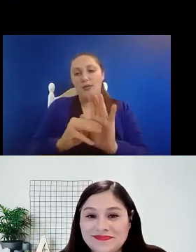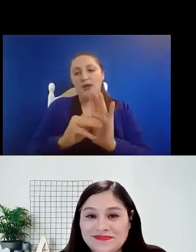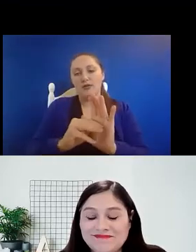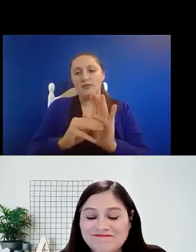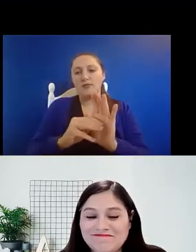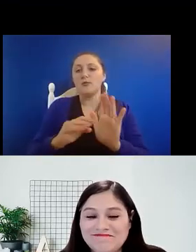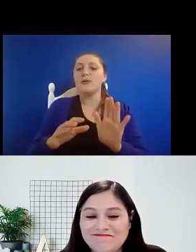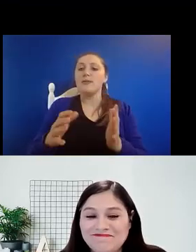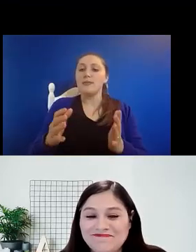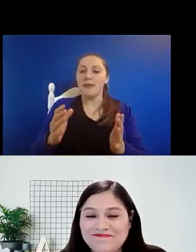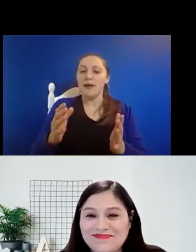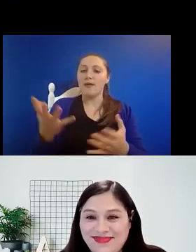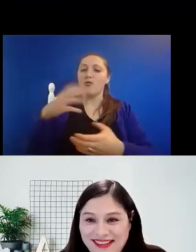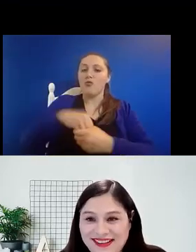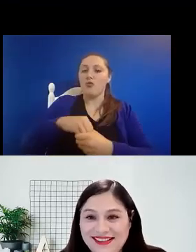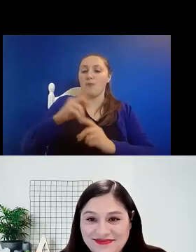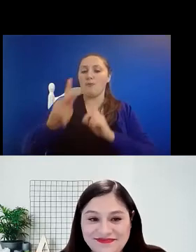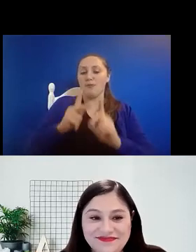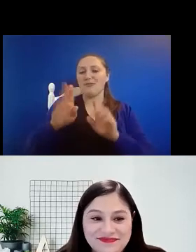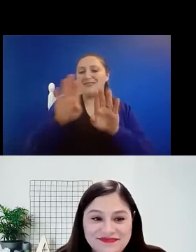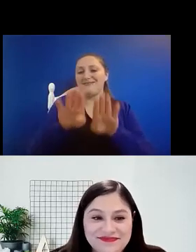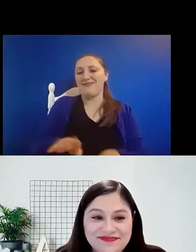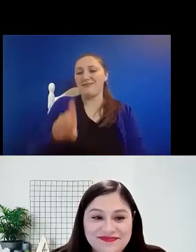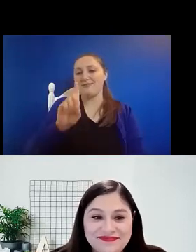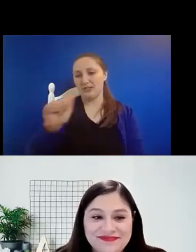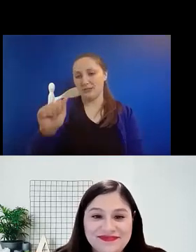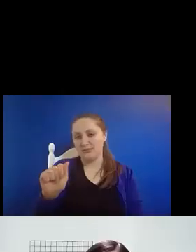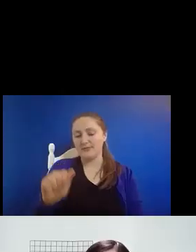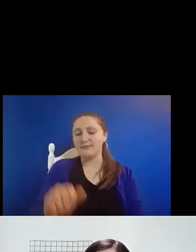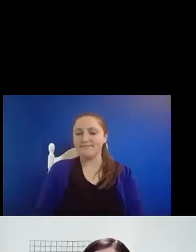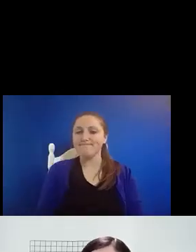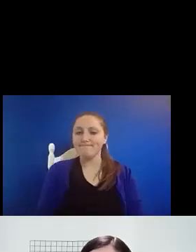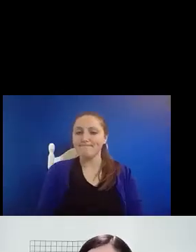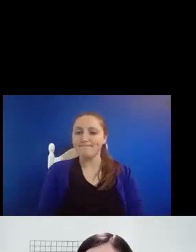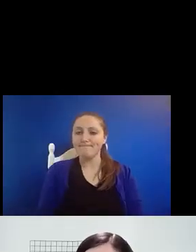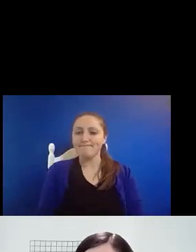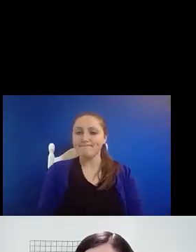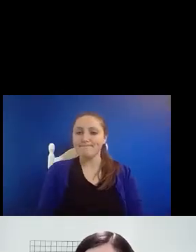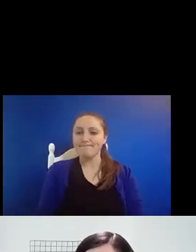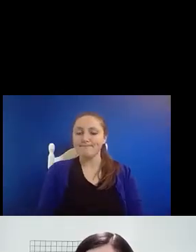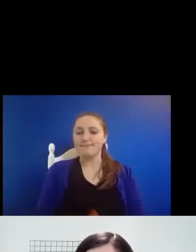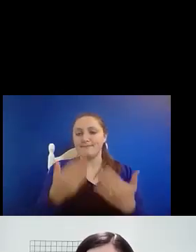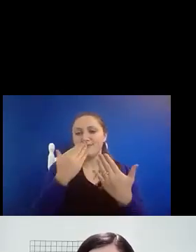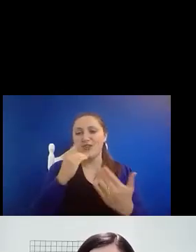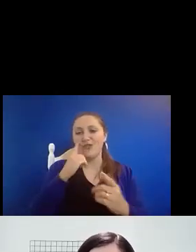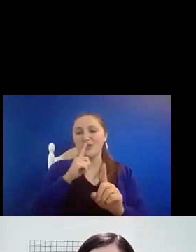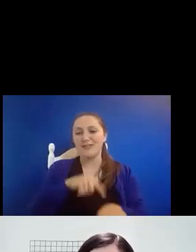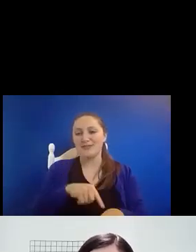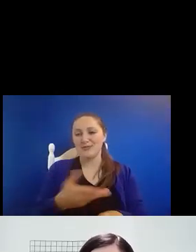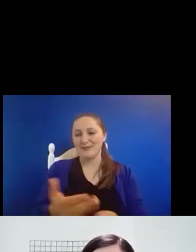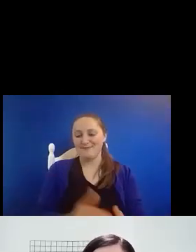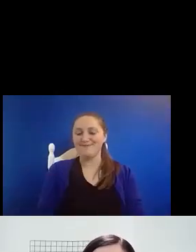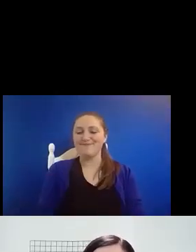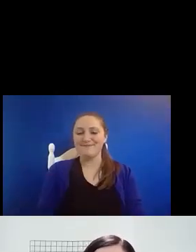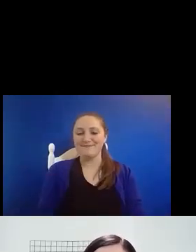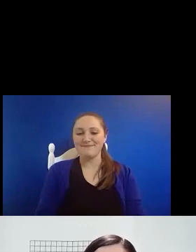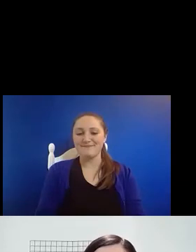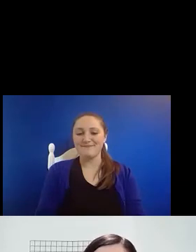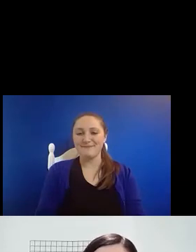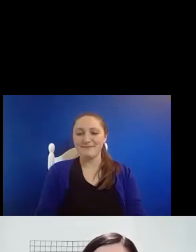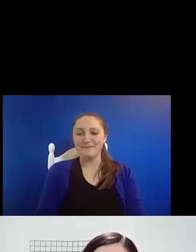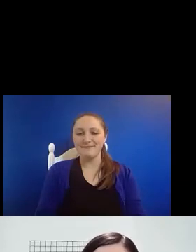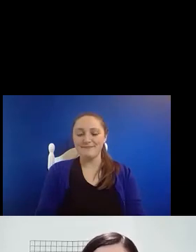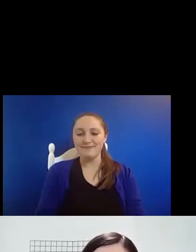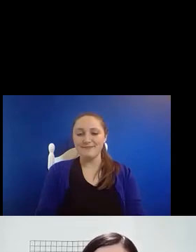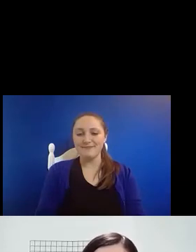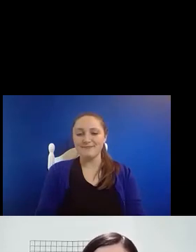level of disability. Thank you for answering that, Dr. Mills. We have a